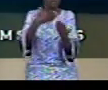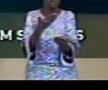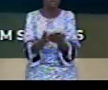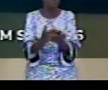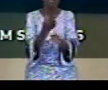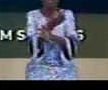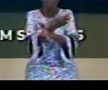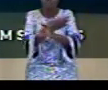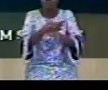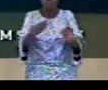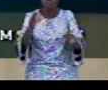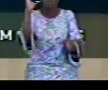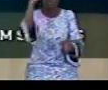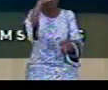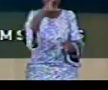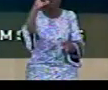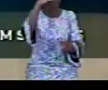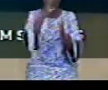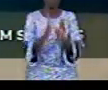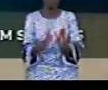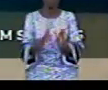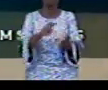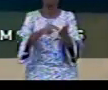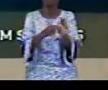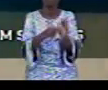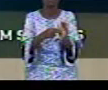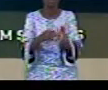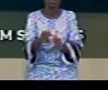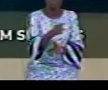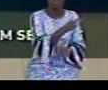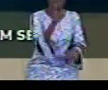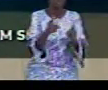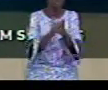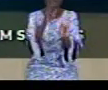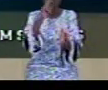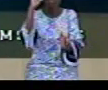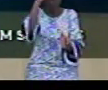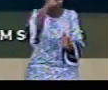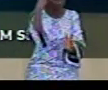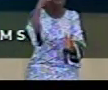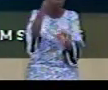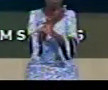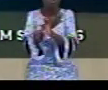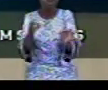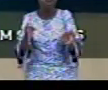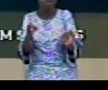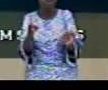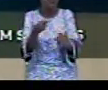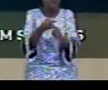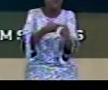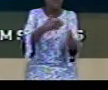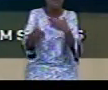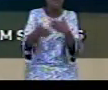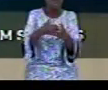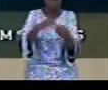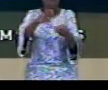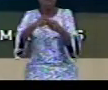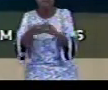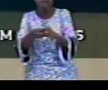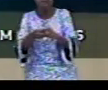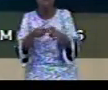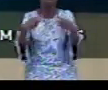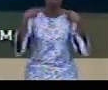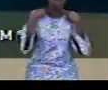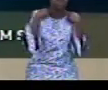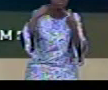seekers. What does that mean? Those who are seeking for freedom. Freedom from whatever attack, whatever yoke, whatever